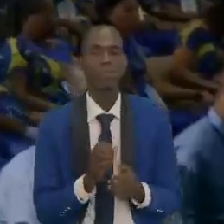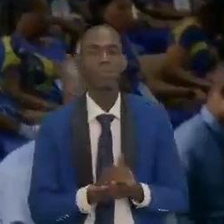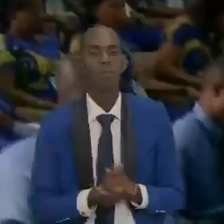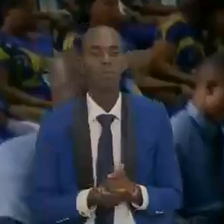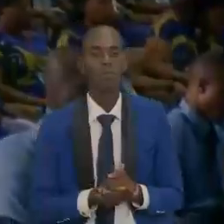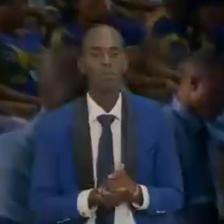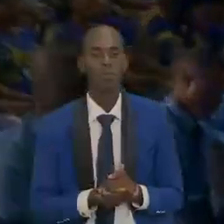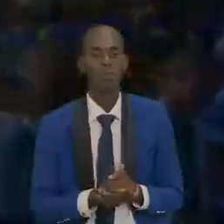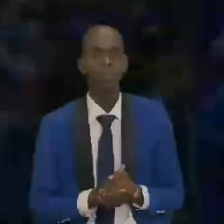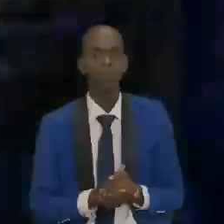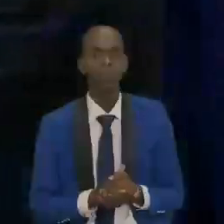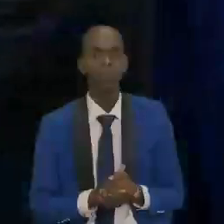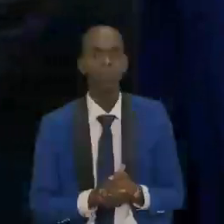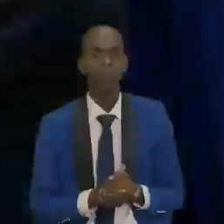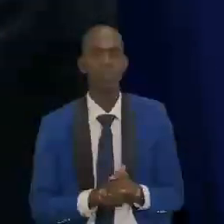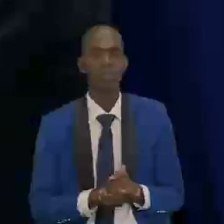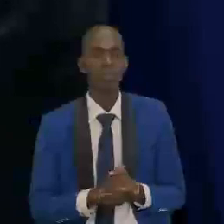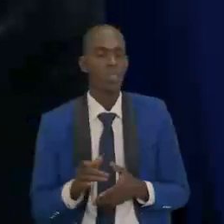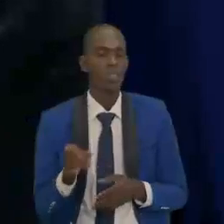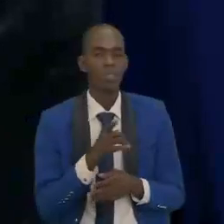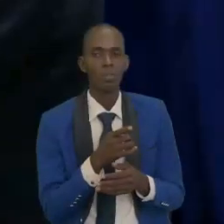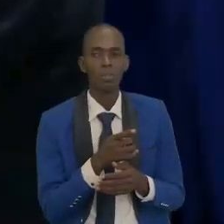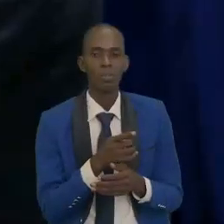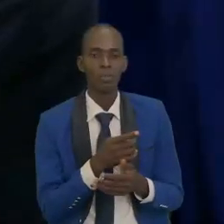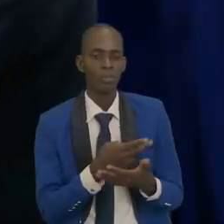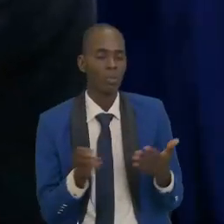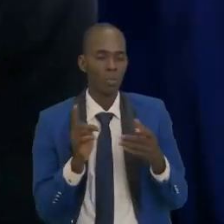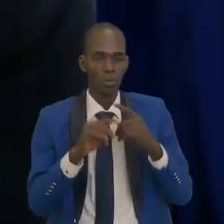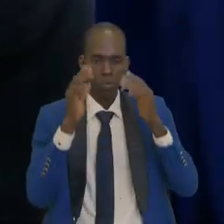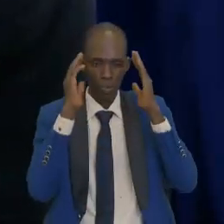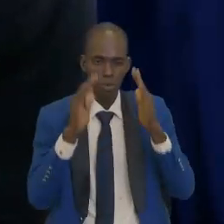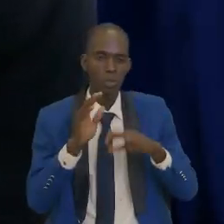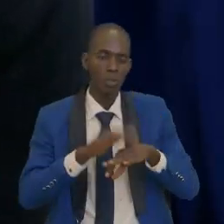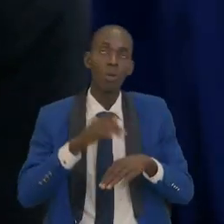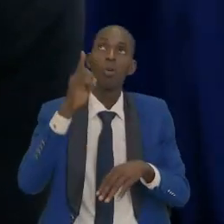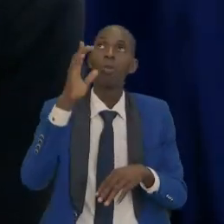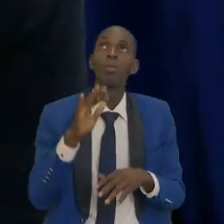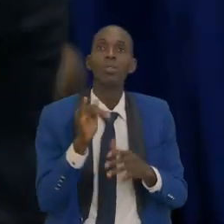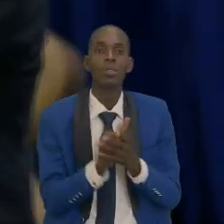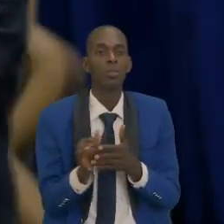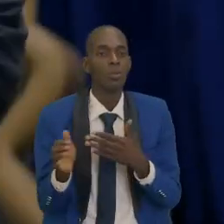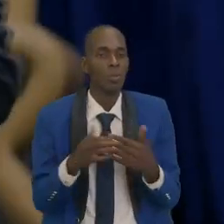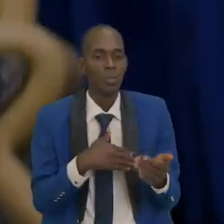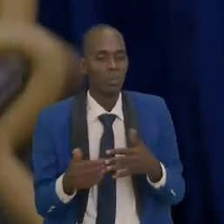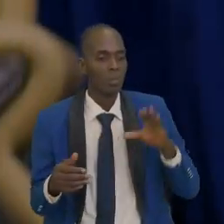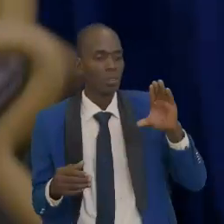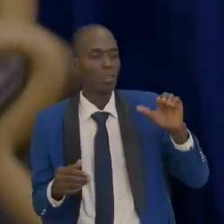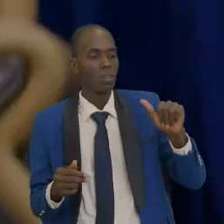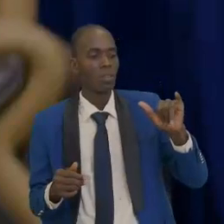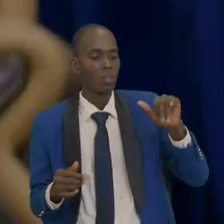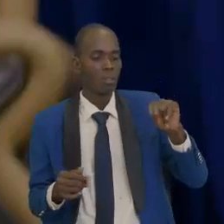the faith to concentrate on God that whatever can did and whatever came did not deal